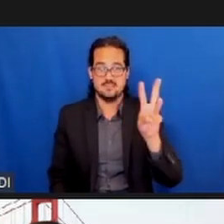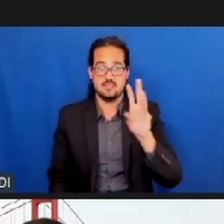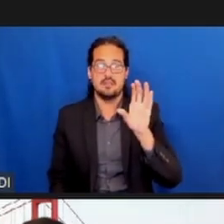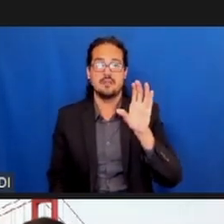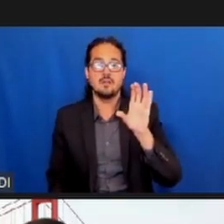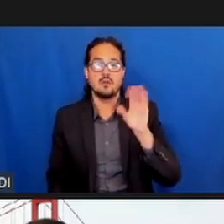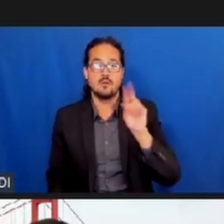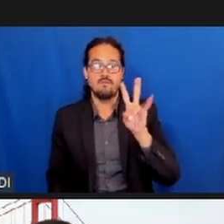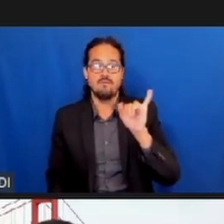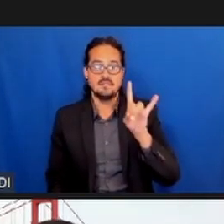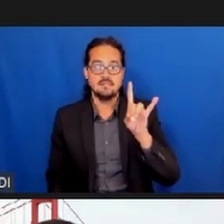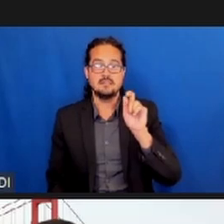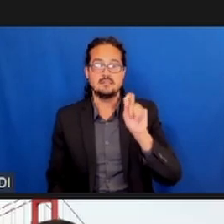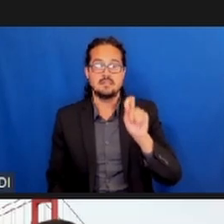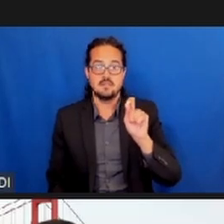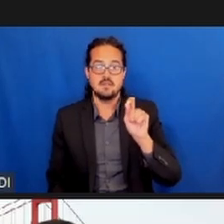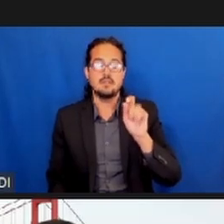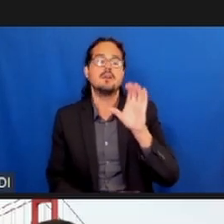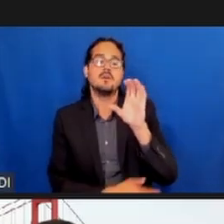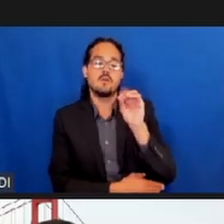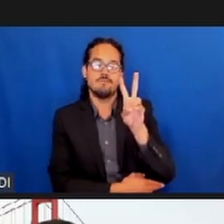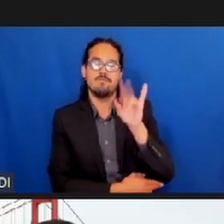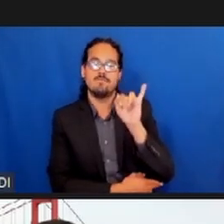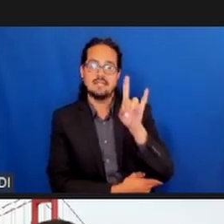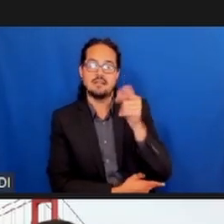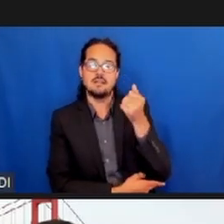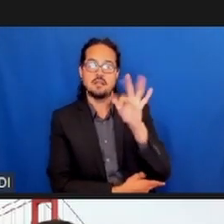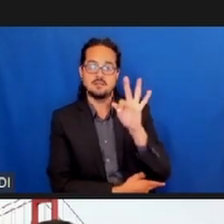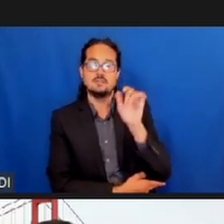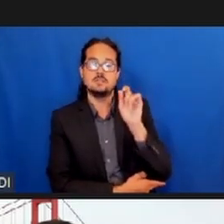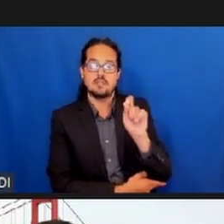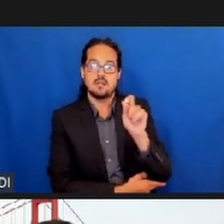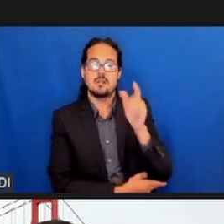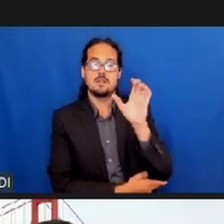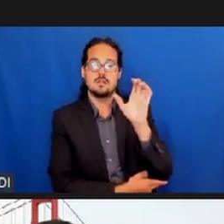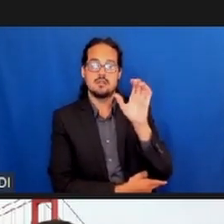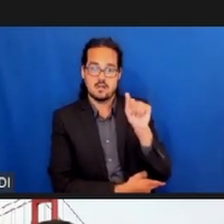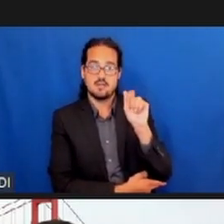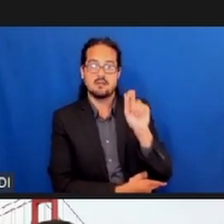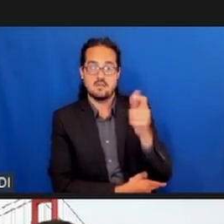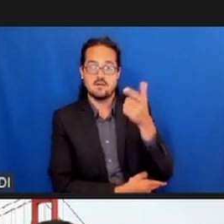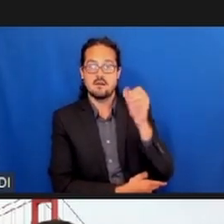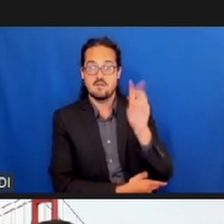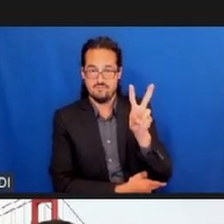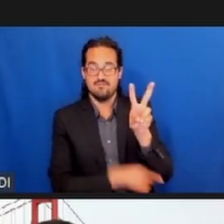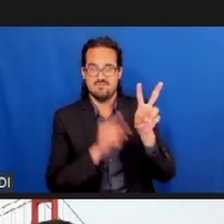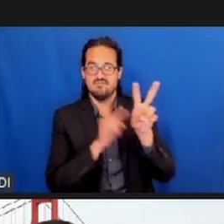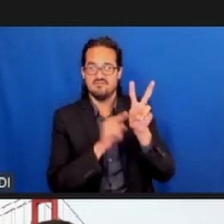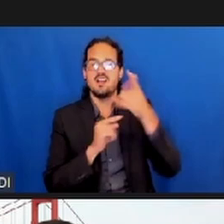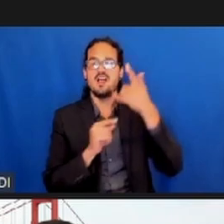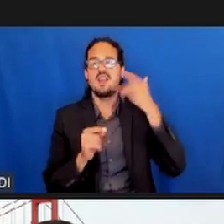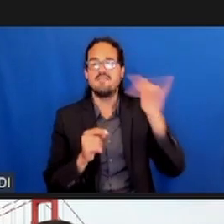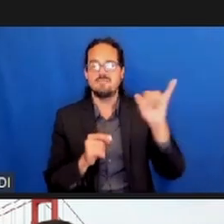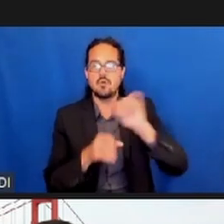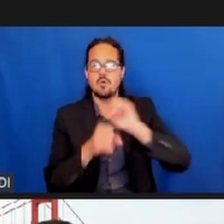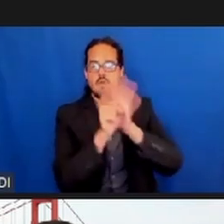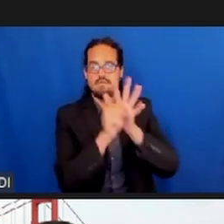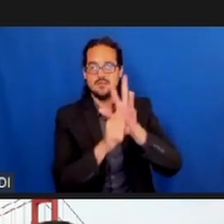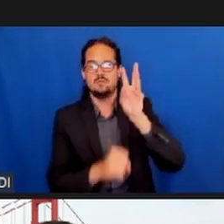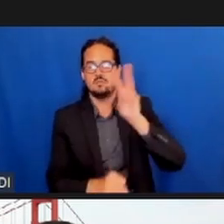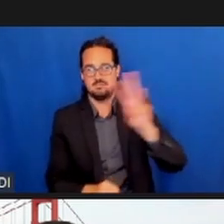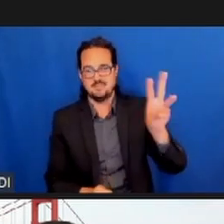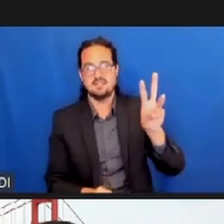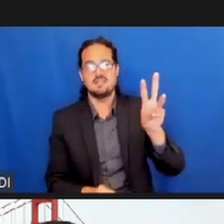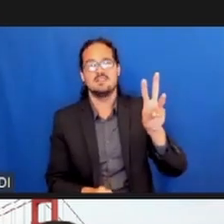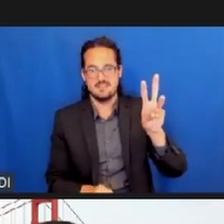covid19.ca.gov. Many of us have become very familiar with the site during the blueprint, and it will remain kind of a centralized hub even after